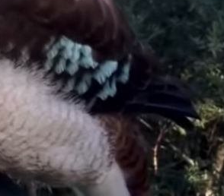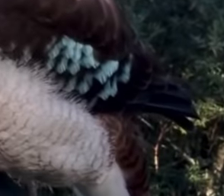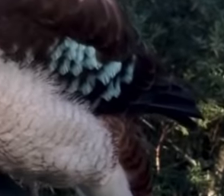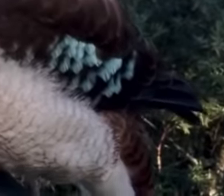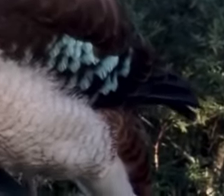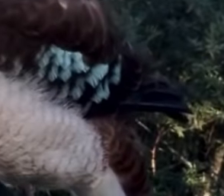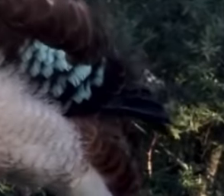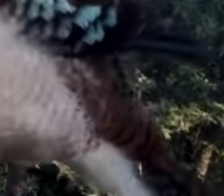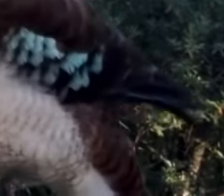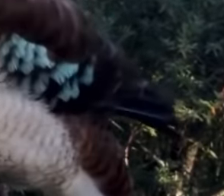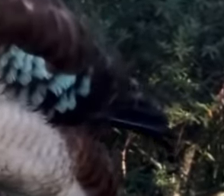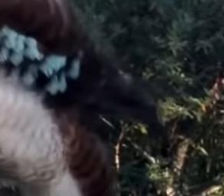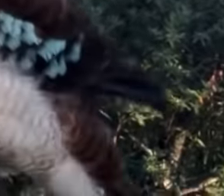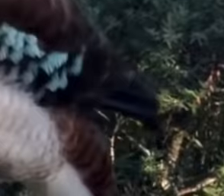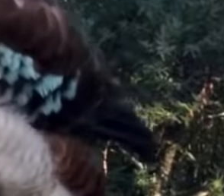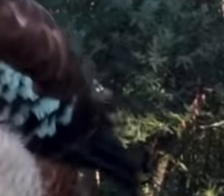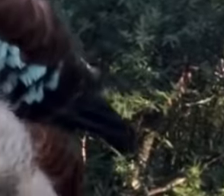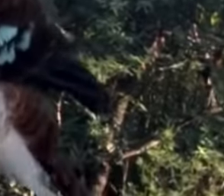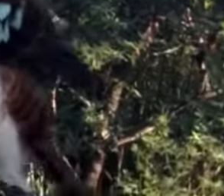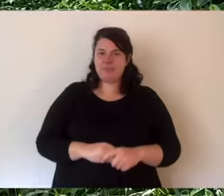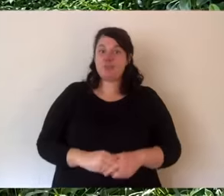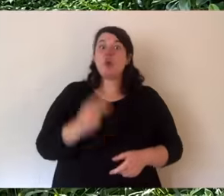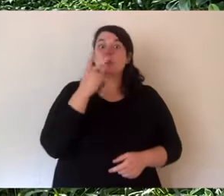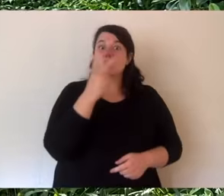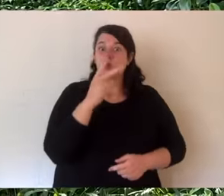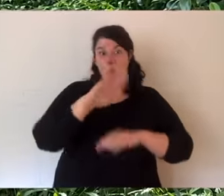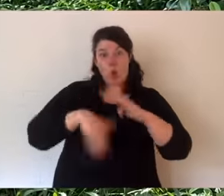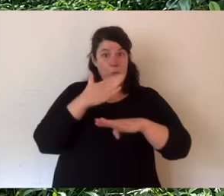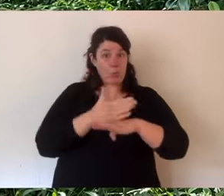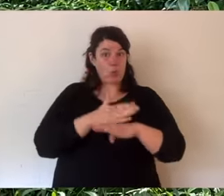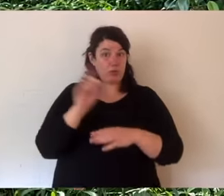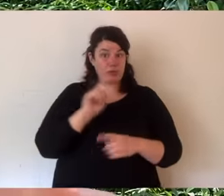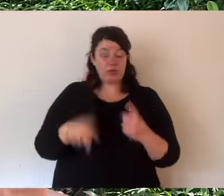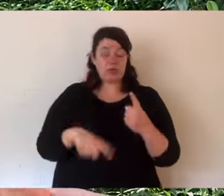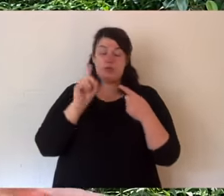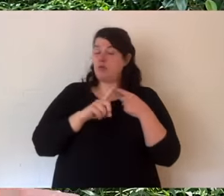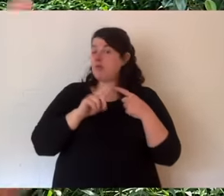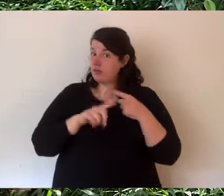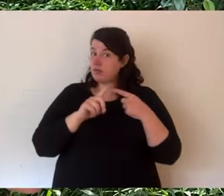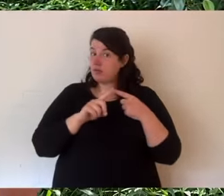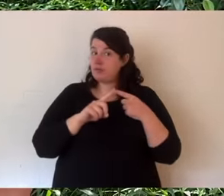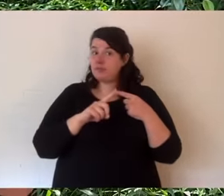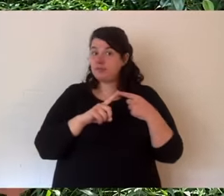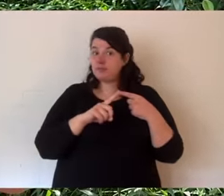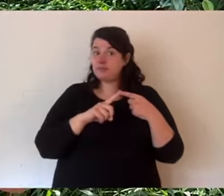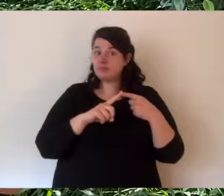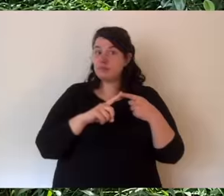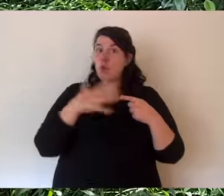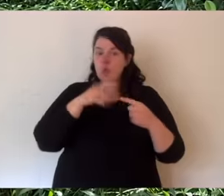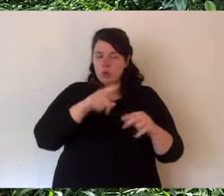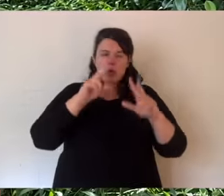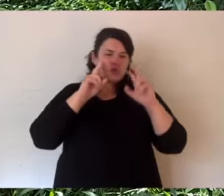So you need to mimic their natural diet. Two pieces of homework for today. Now, the first one is